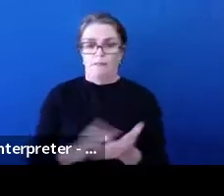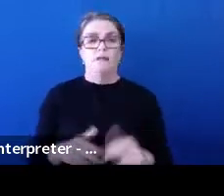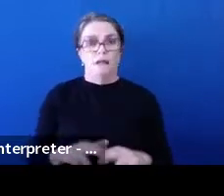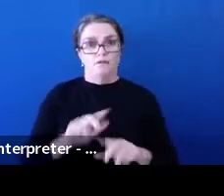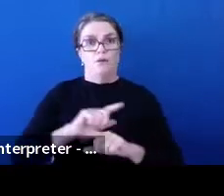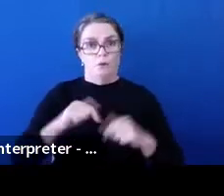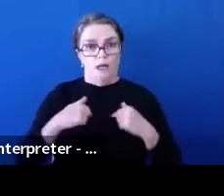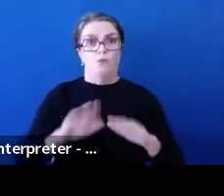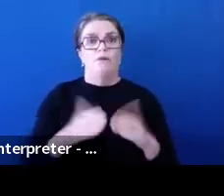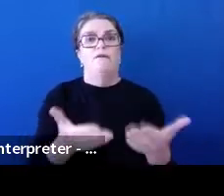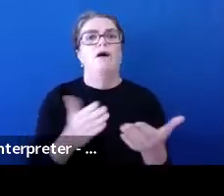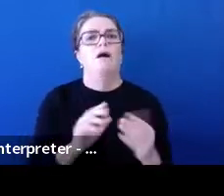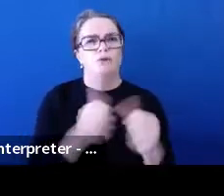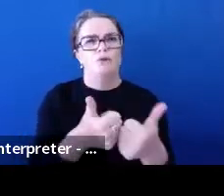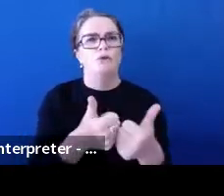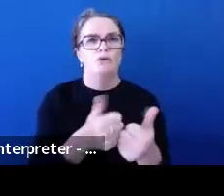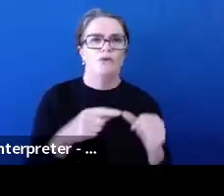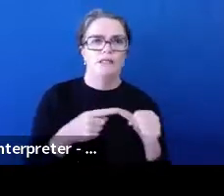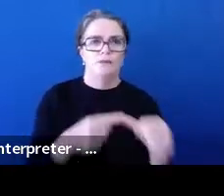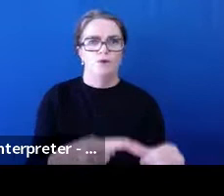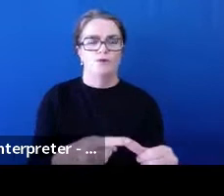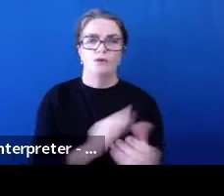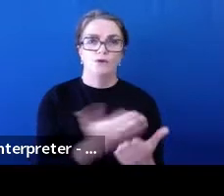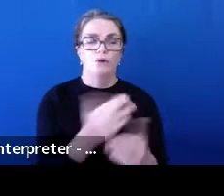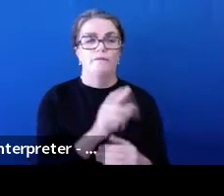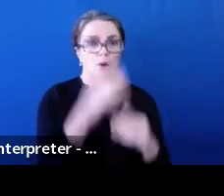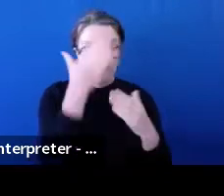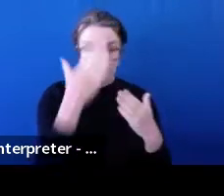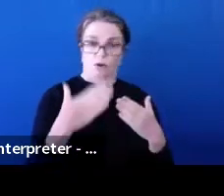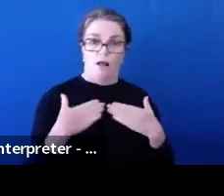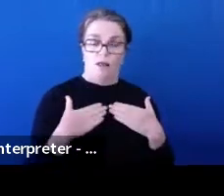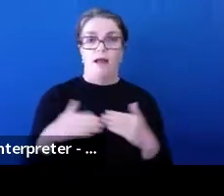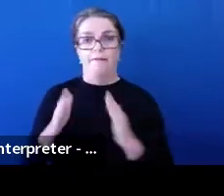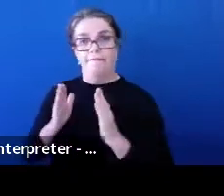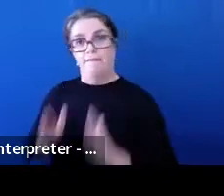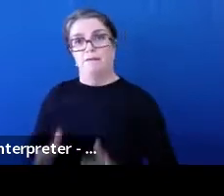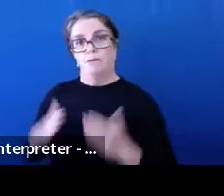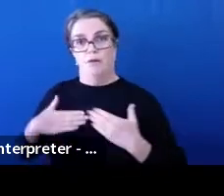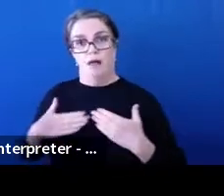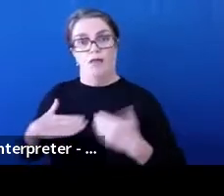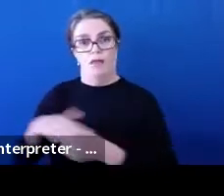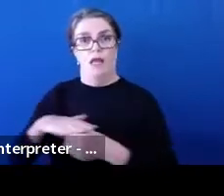effective responses. It's true both in the mental health and in the physical health spaces.